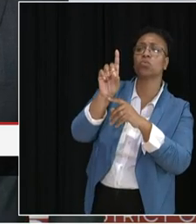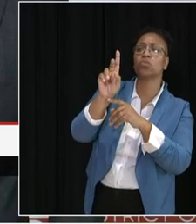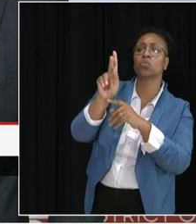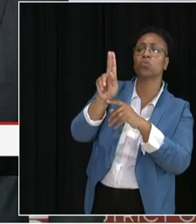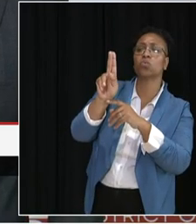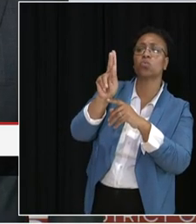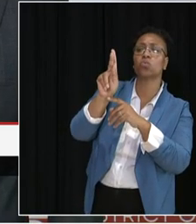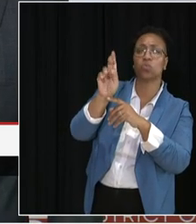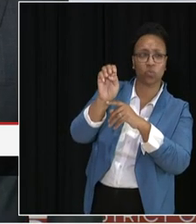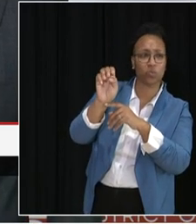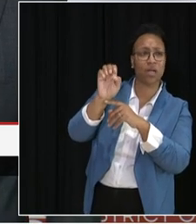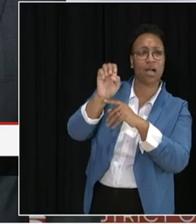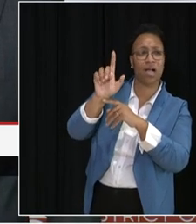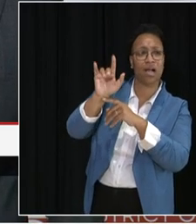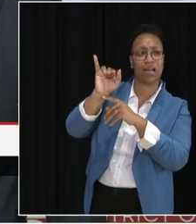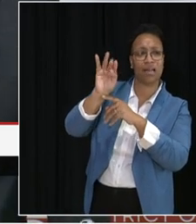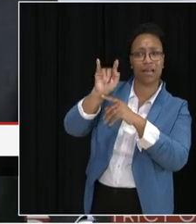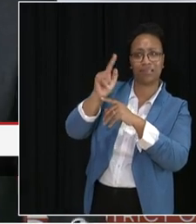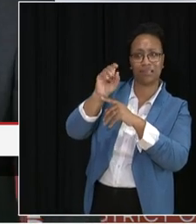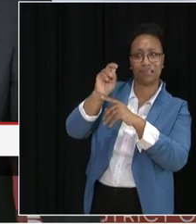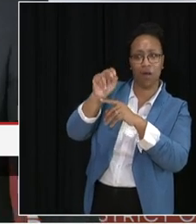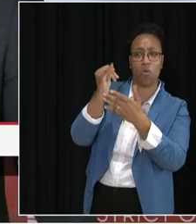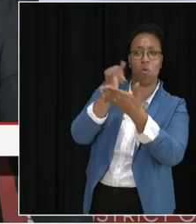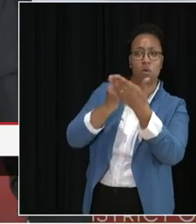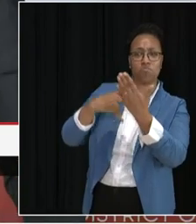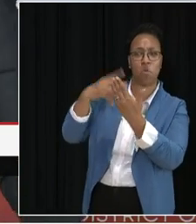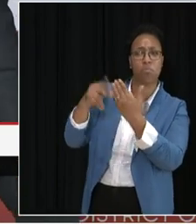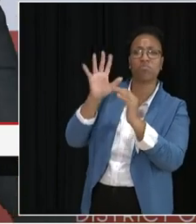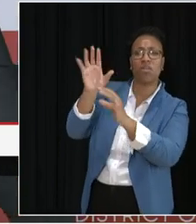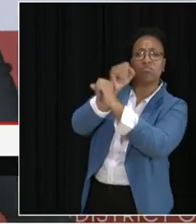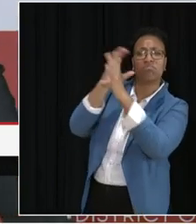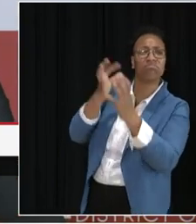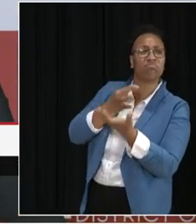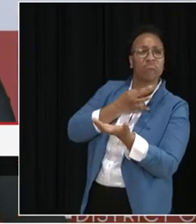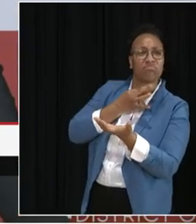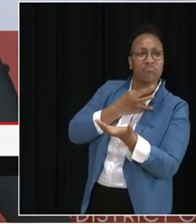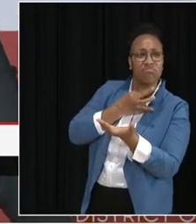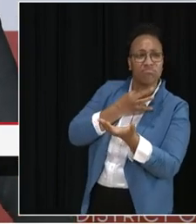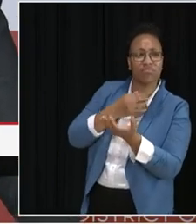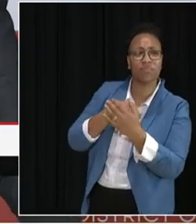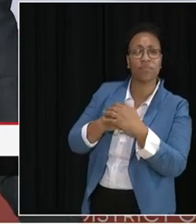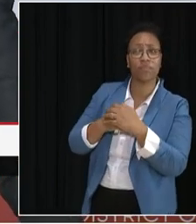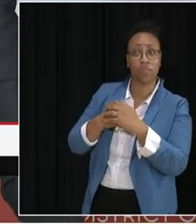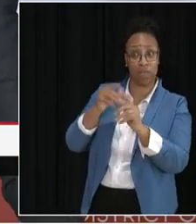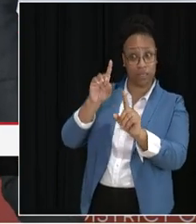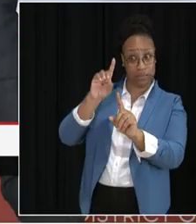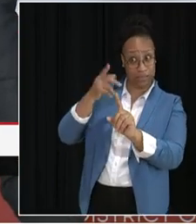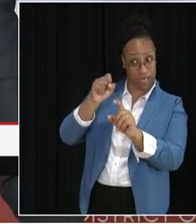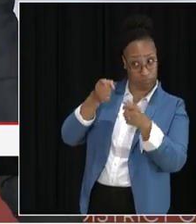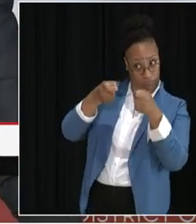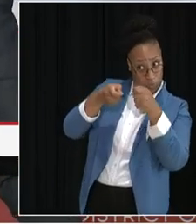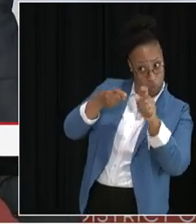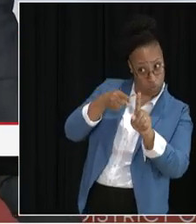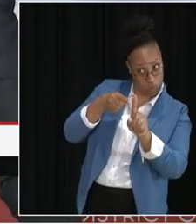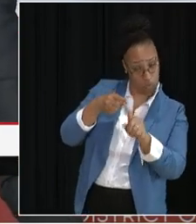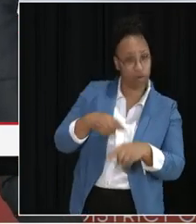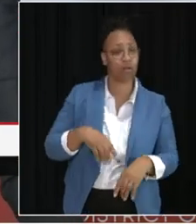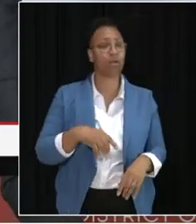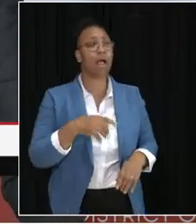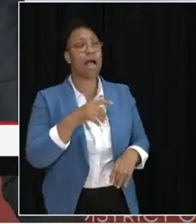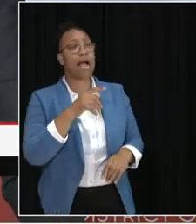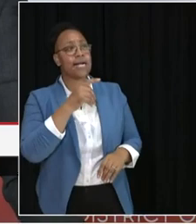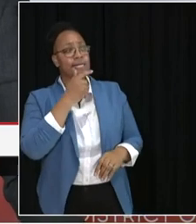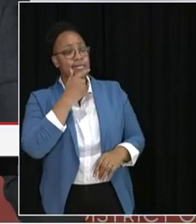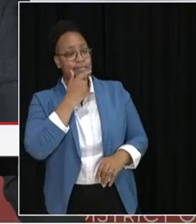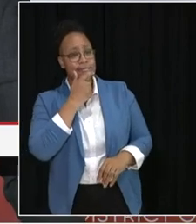look like under a scenario where DCPS would have total control? Yeah, thank you, Sam, for that question. I think it's important to call out